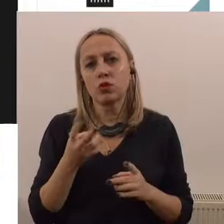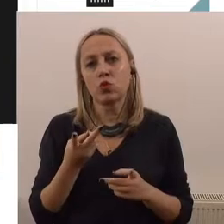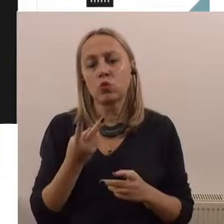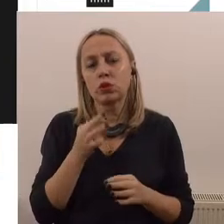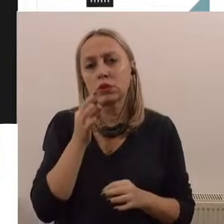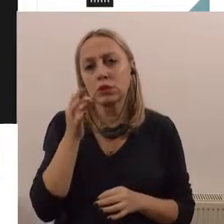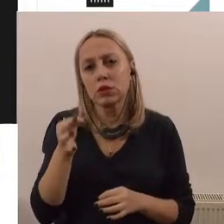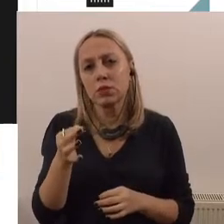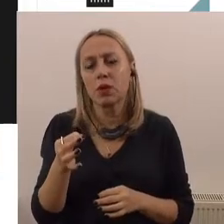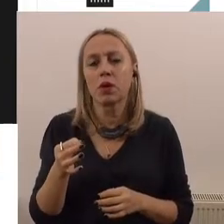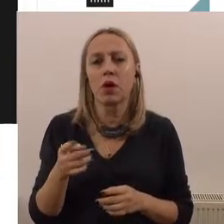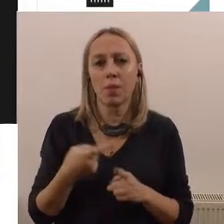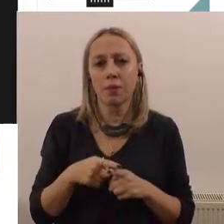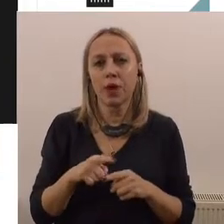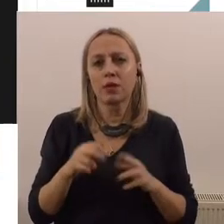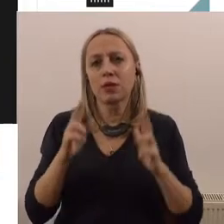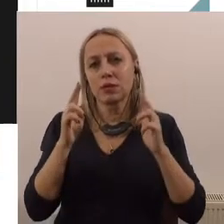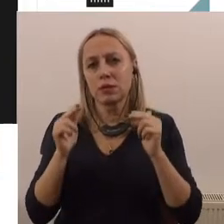two pictures.